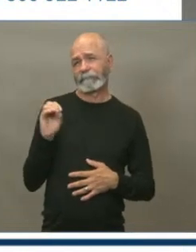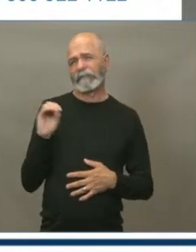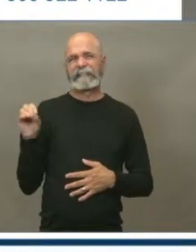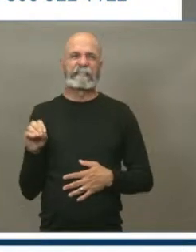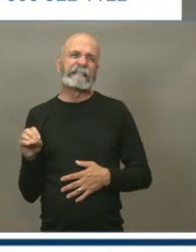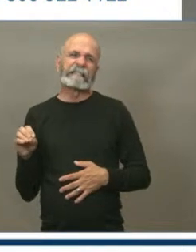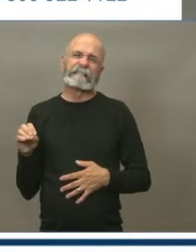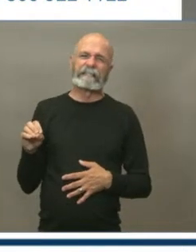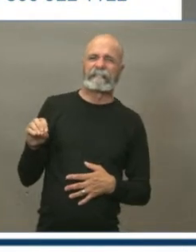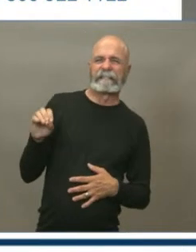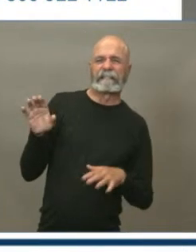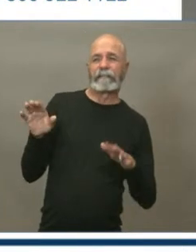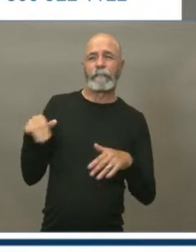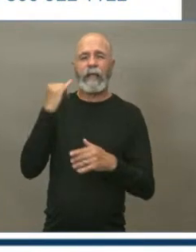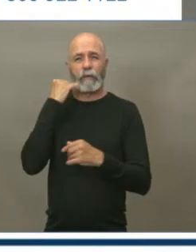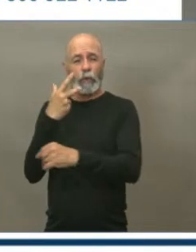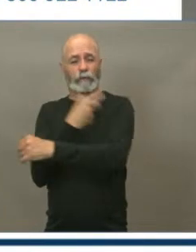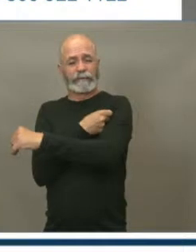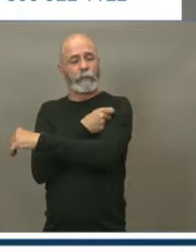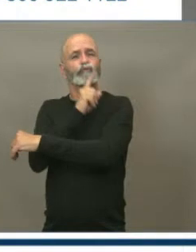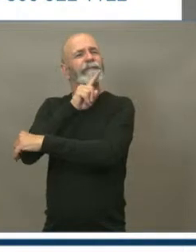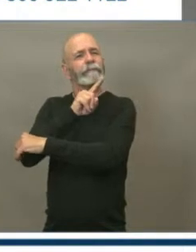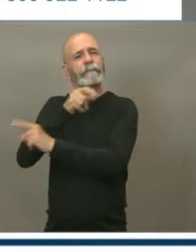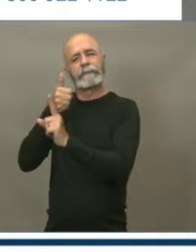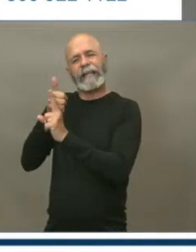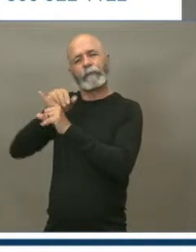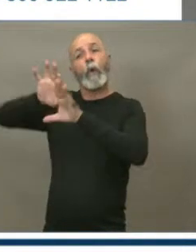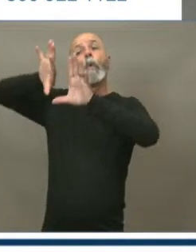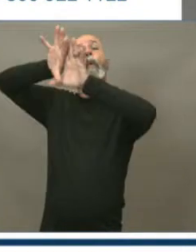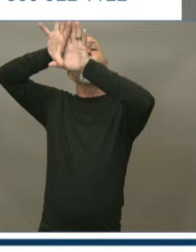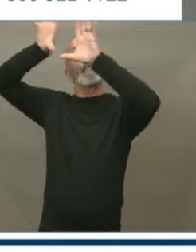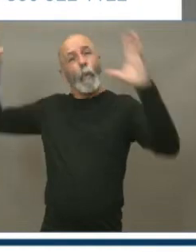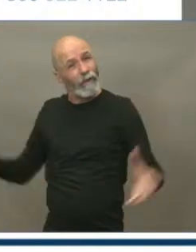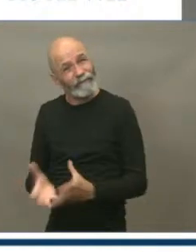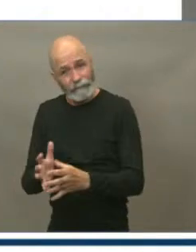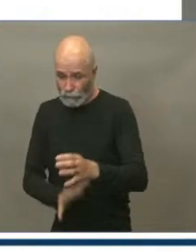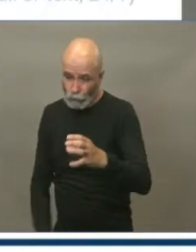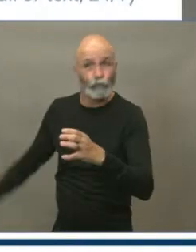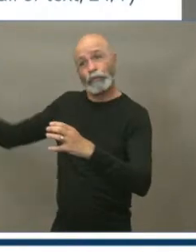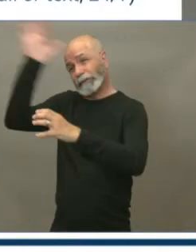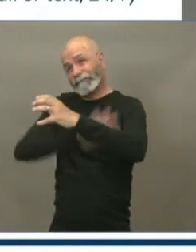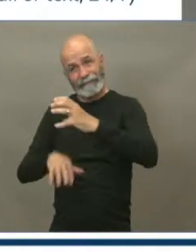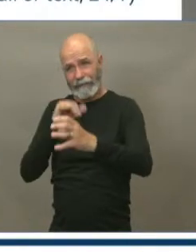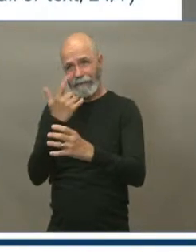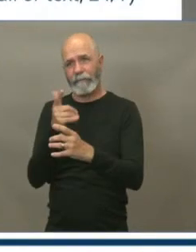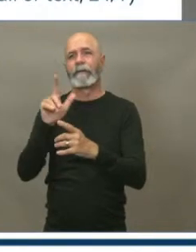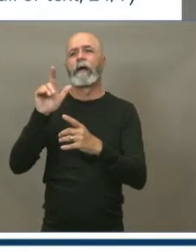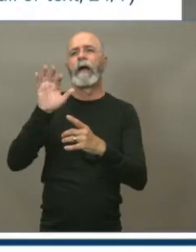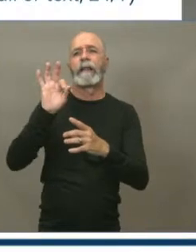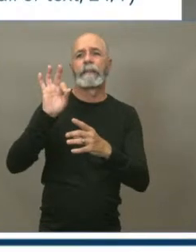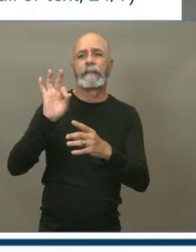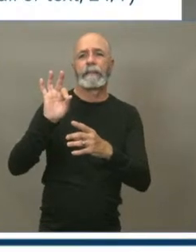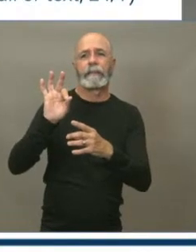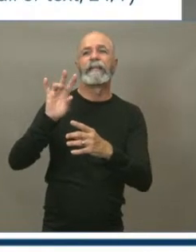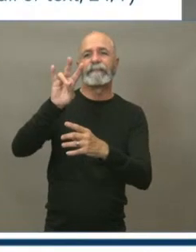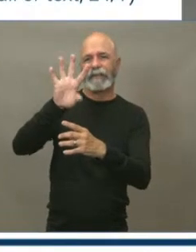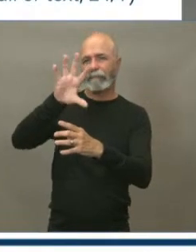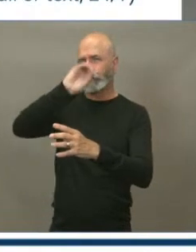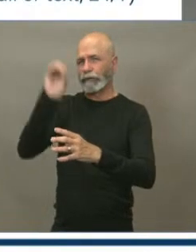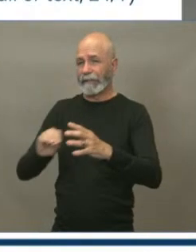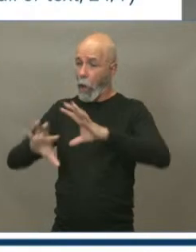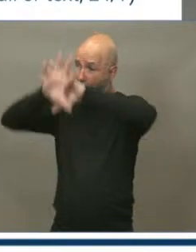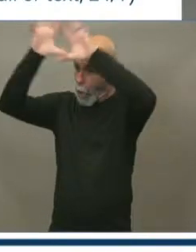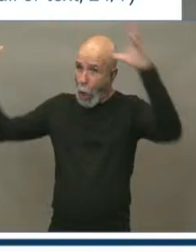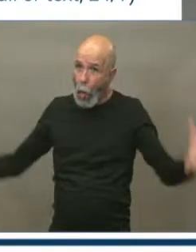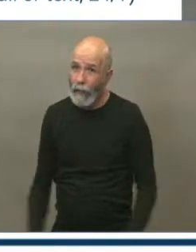entire population. And I think that's an important distinction. And as I said in my comments, if we're going to meet the target of 75% of the